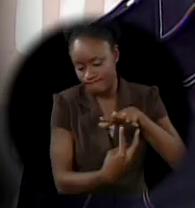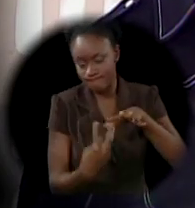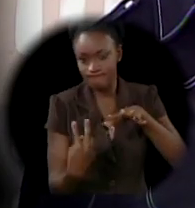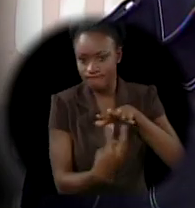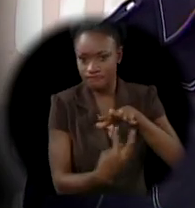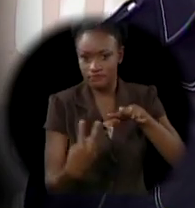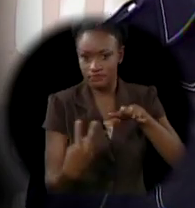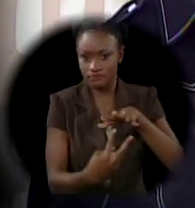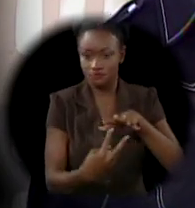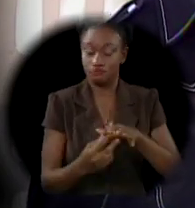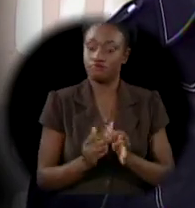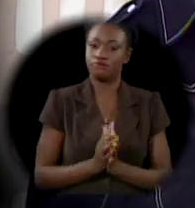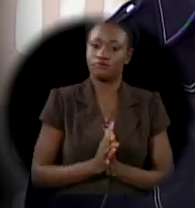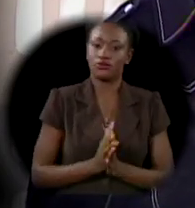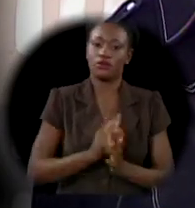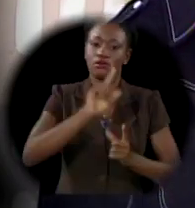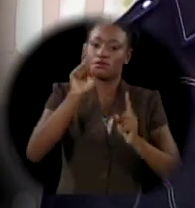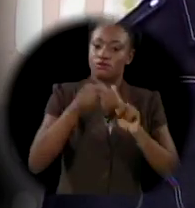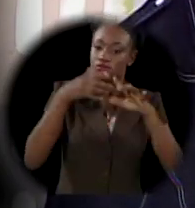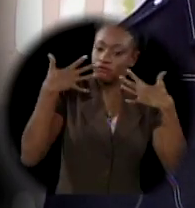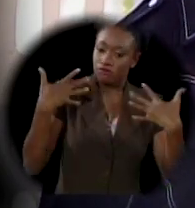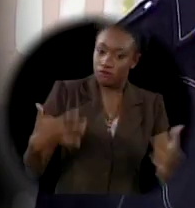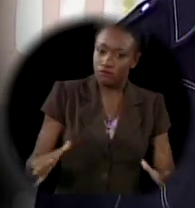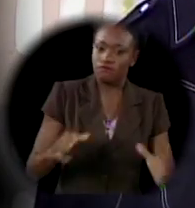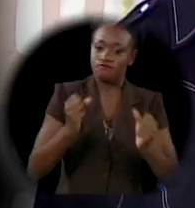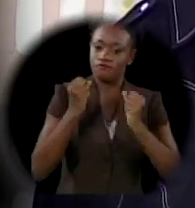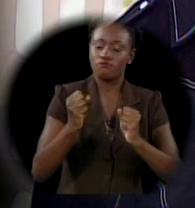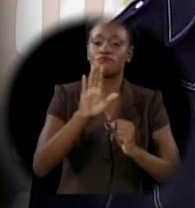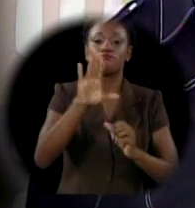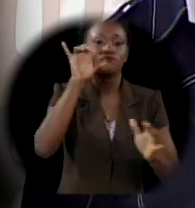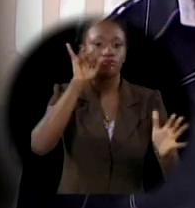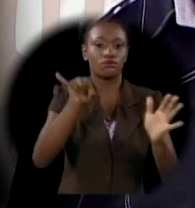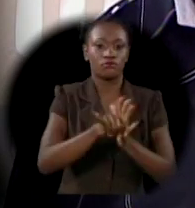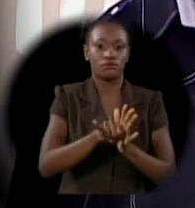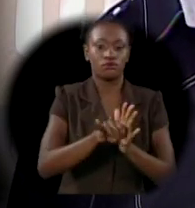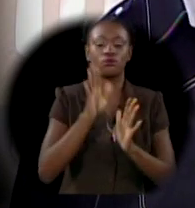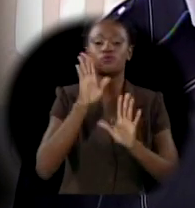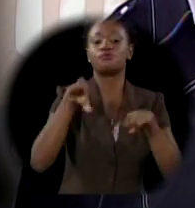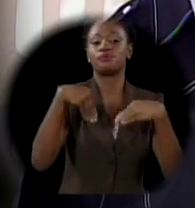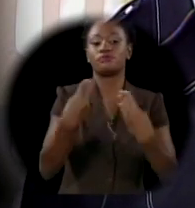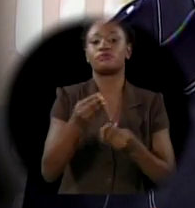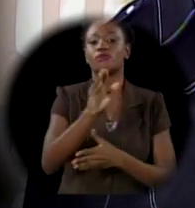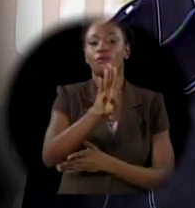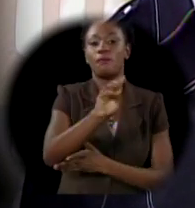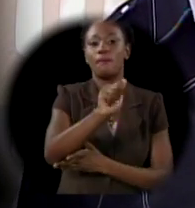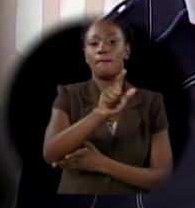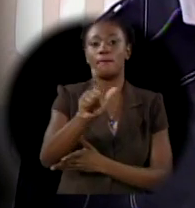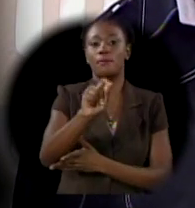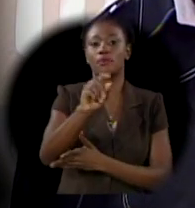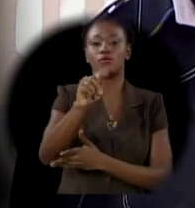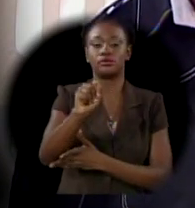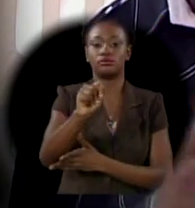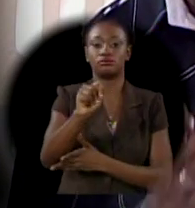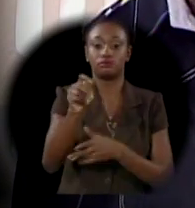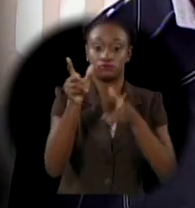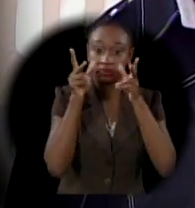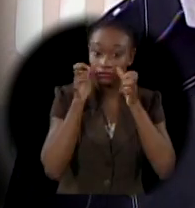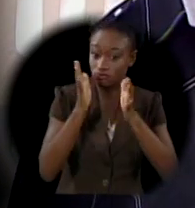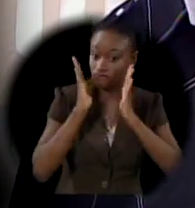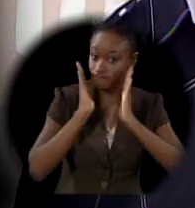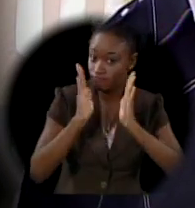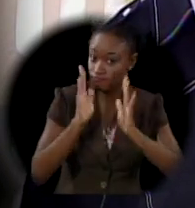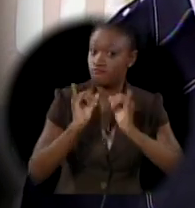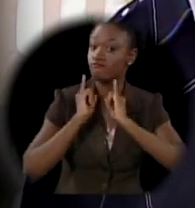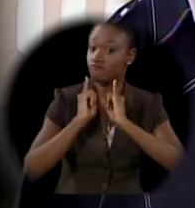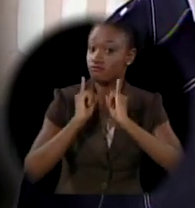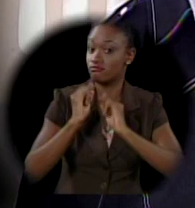Once your identity has been verified, you'll be issued a ballot. Listen carefully to the instructions given because if you don't